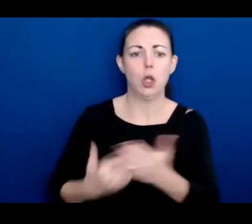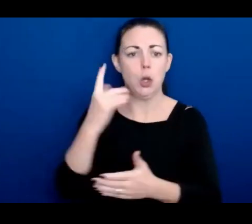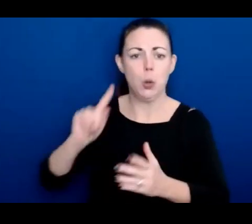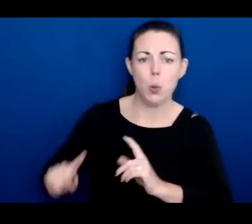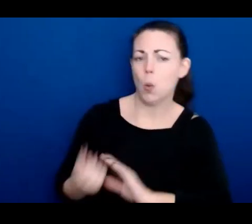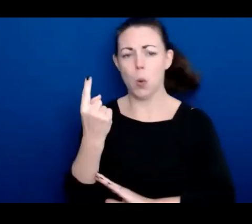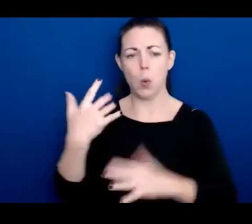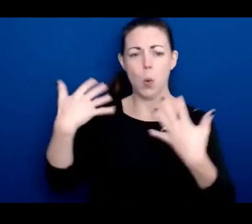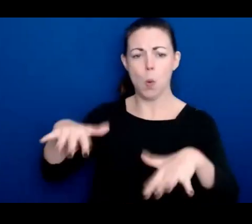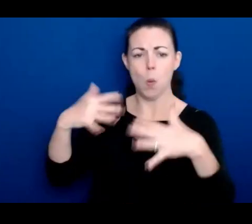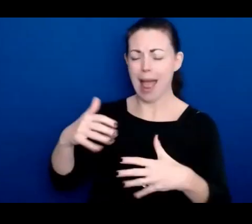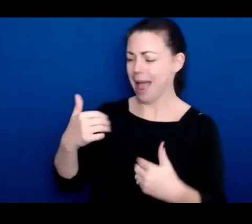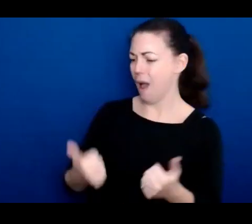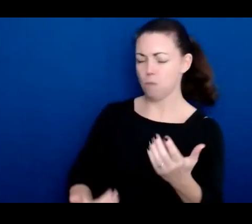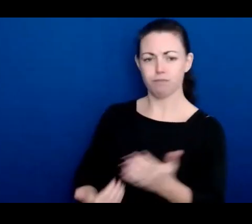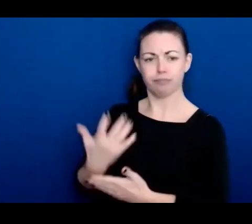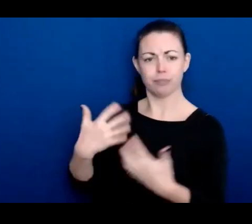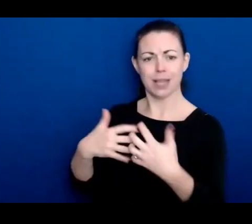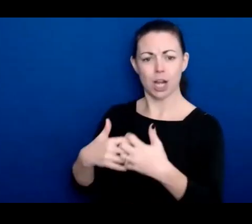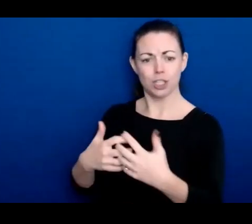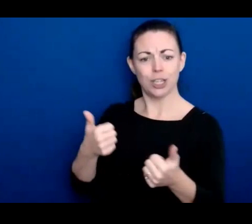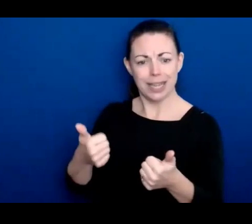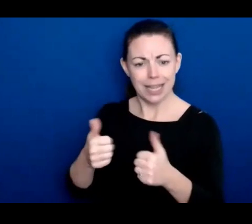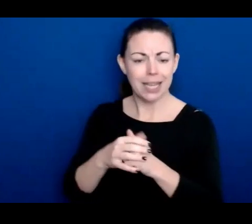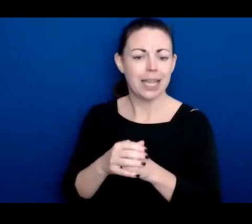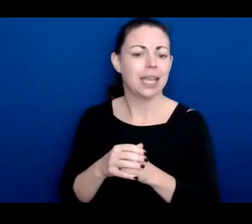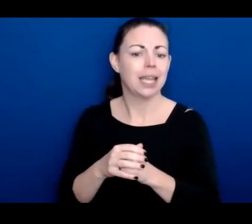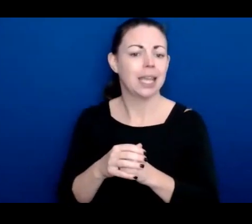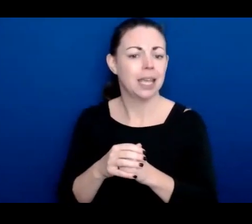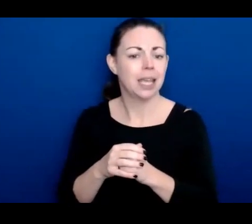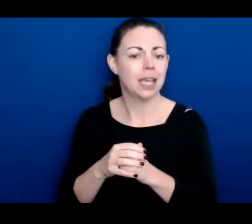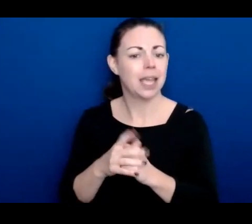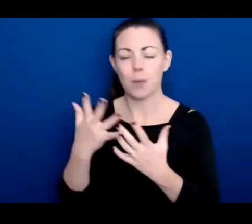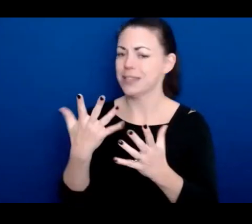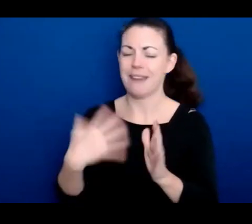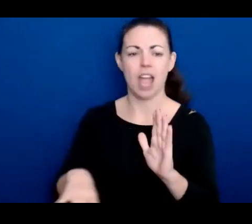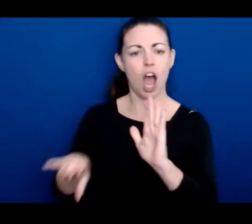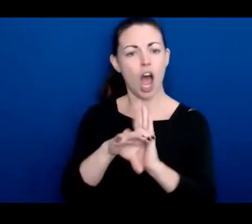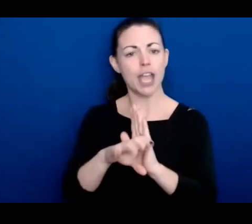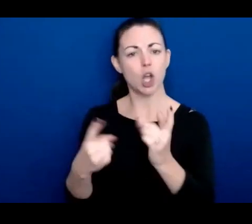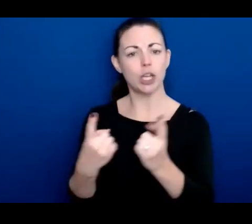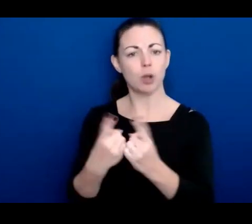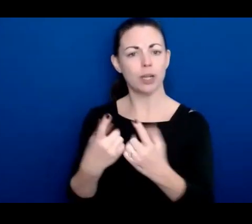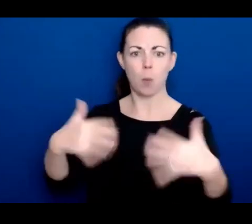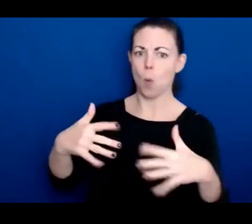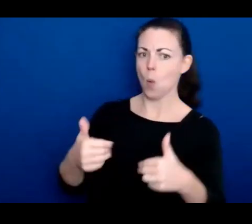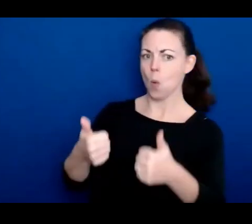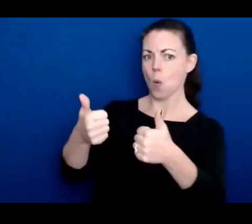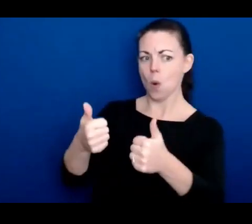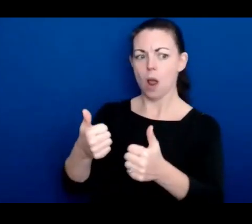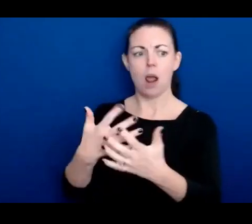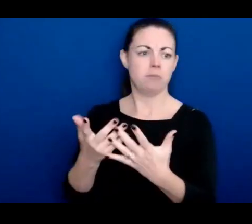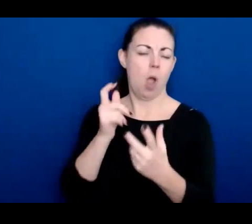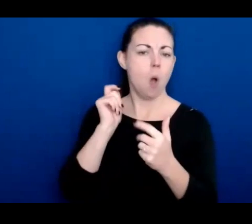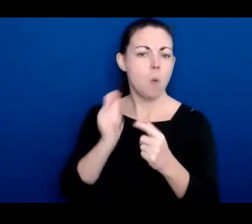innovative. It had a huge impact. An iconic product, if you like. Yeah, won lots of design awards